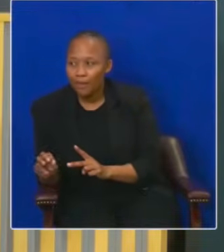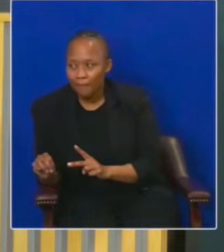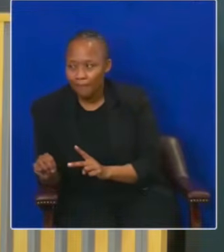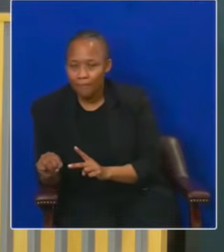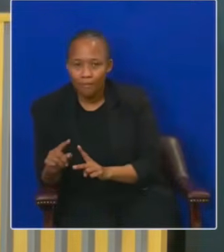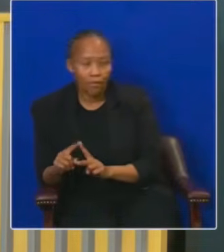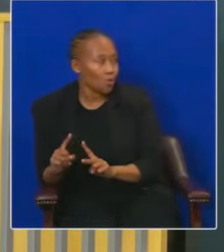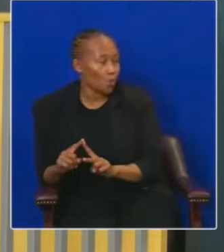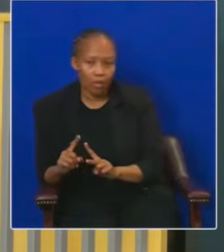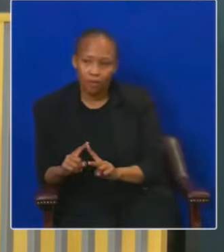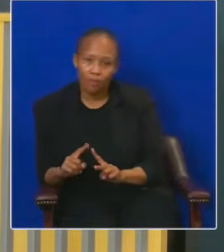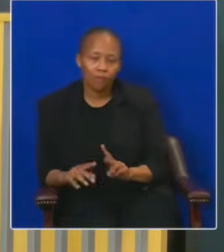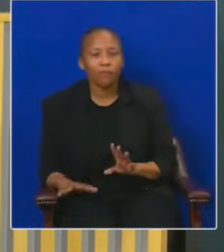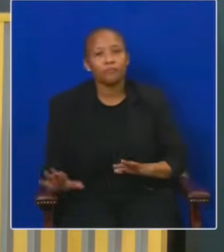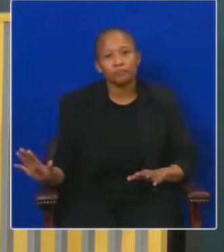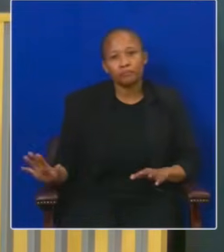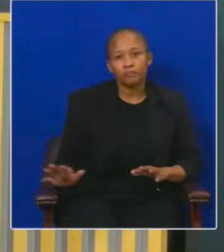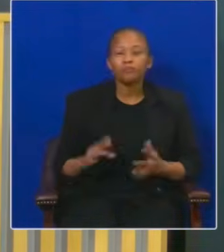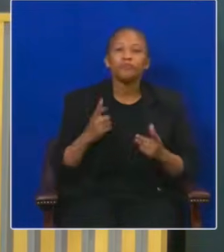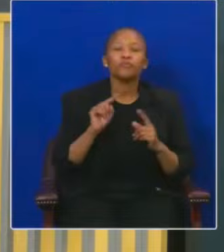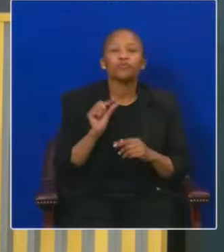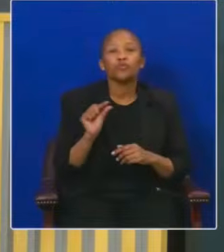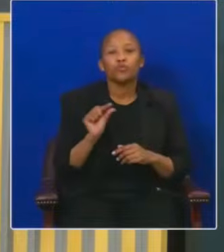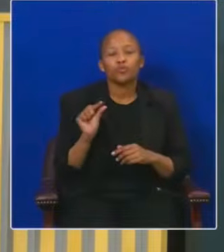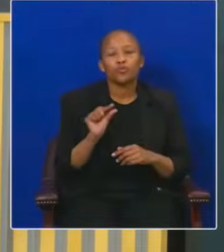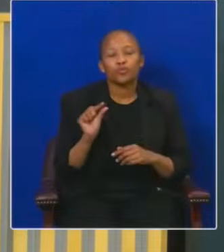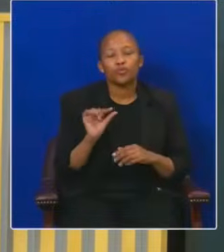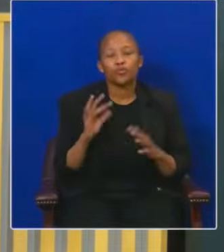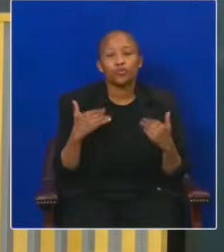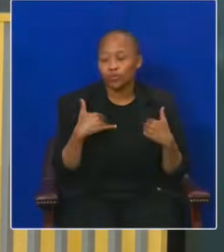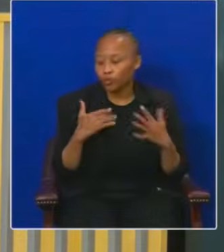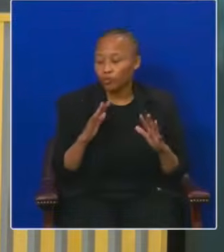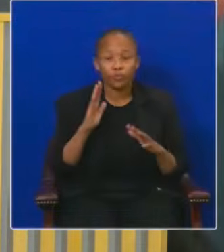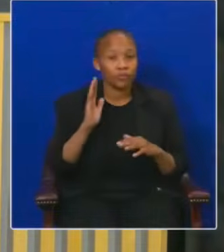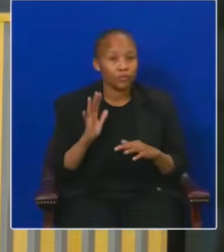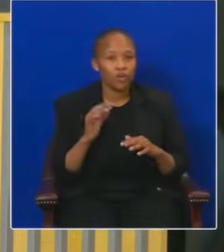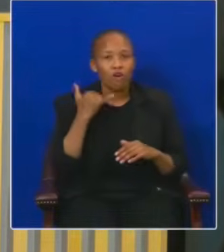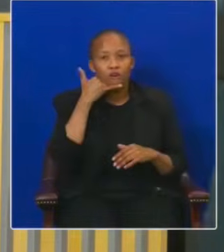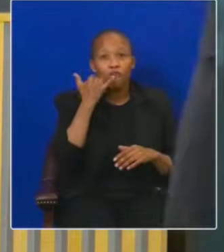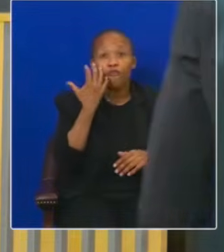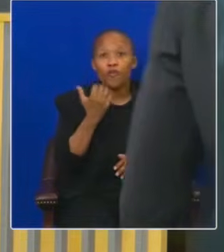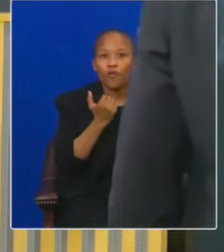All right, we're about to start. Cell phones off, please. Thank you.